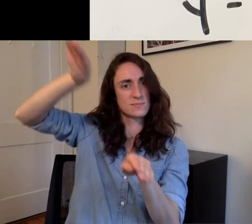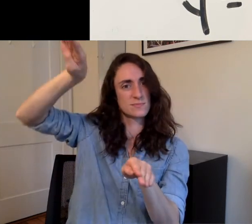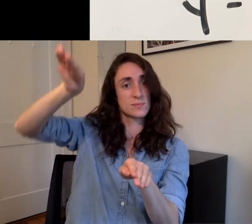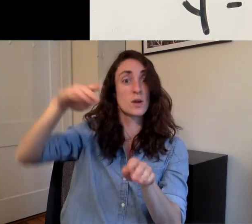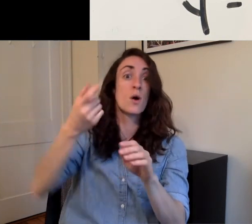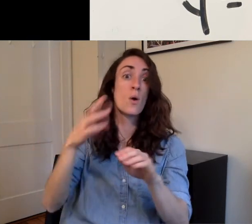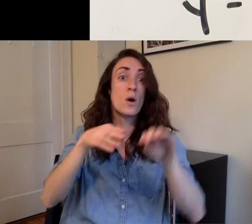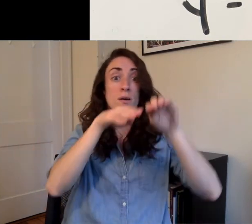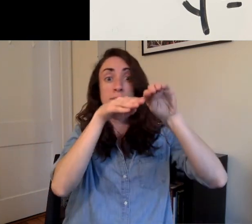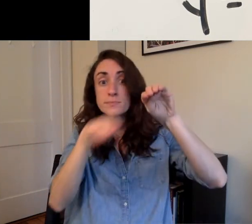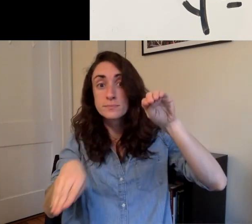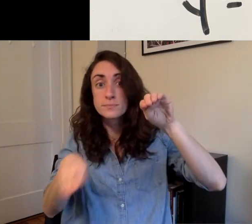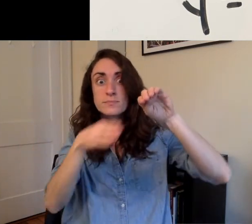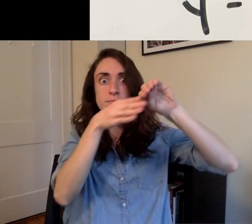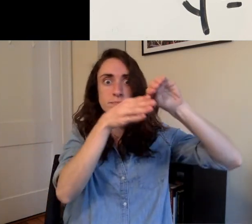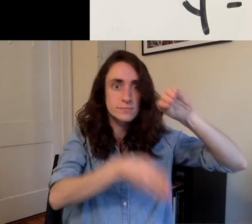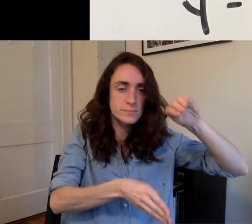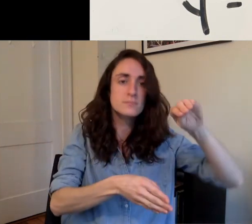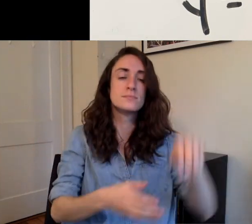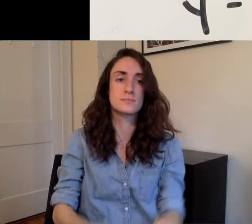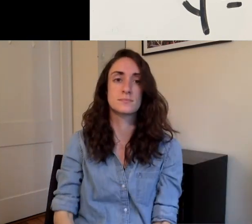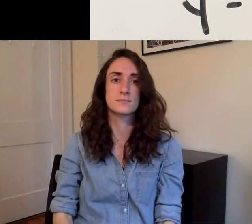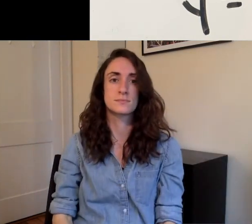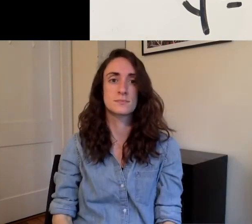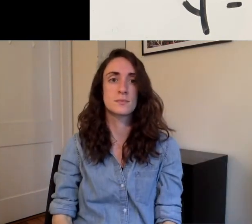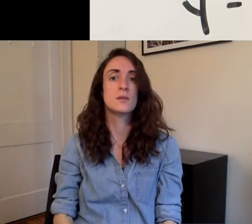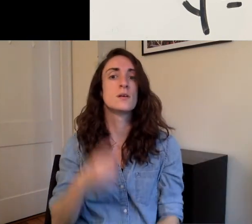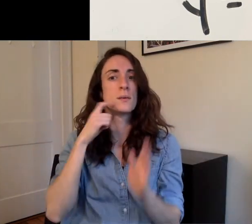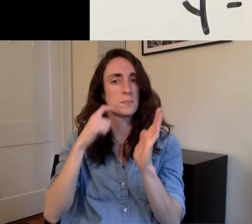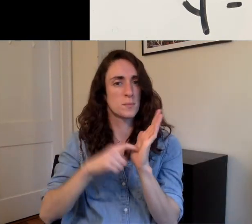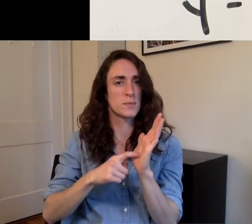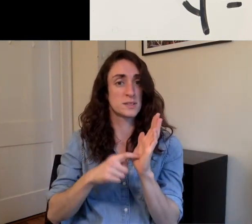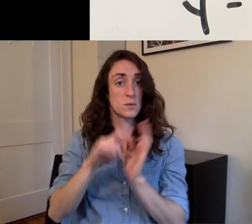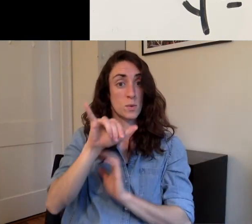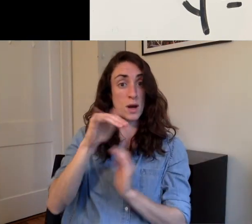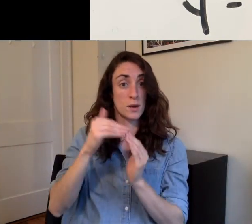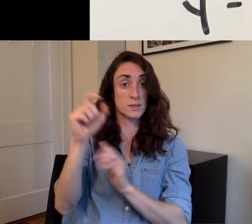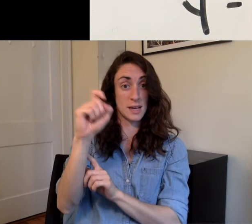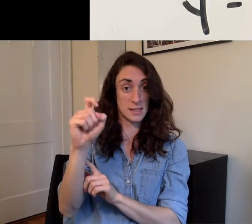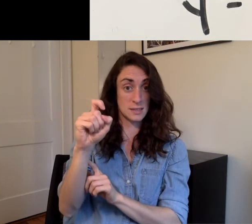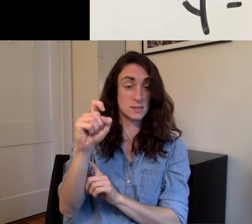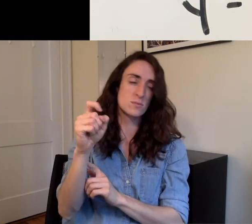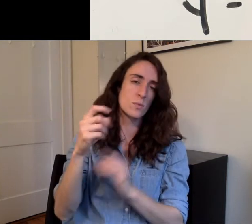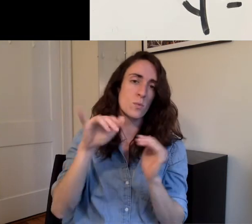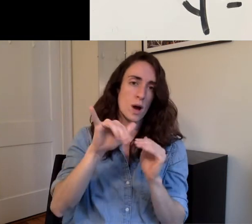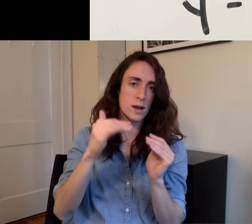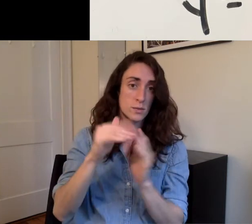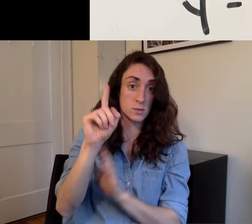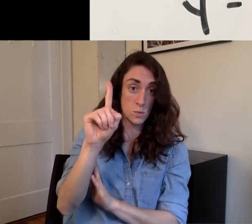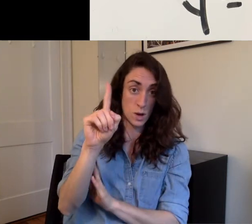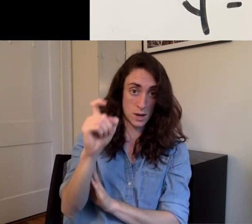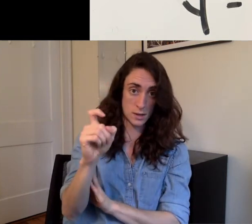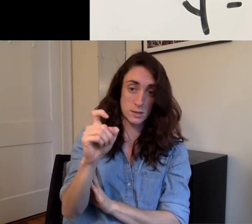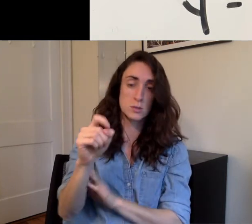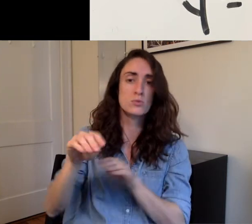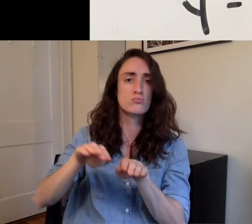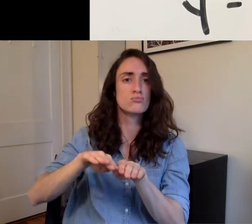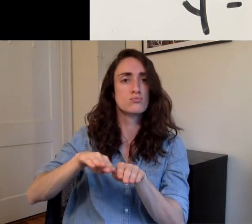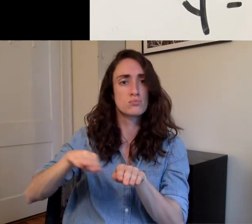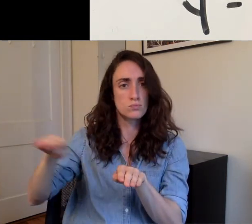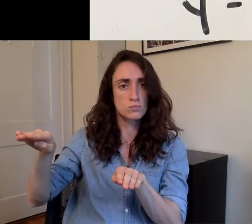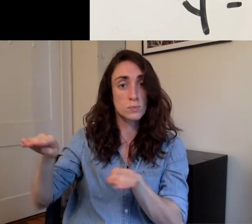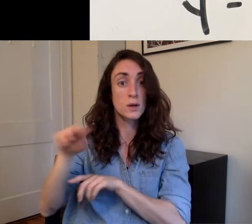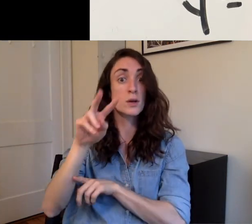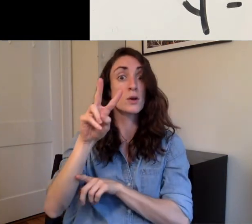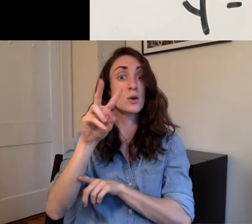how steep or shallow a line is. And that, of course, can be rising or falling. So y equals x, which we can also write as y